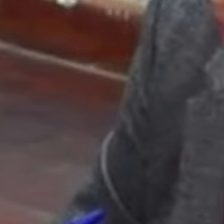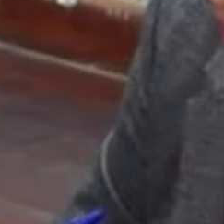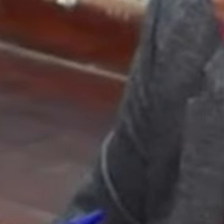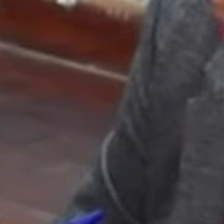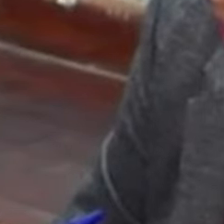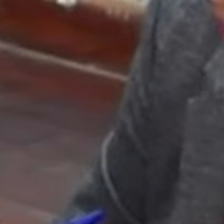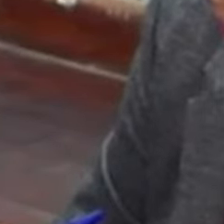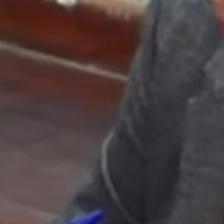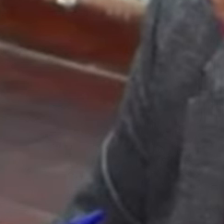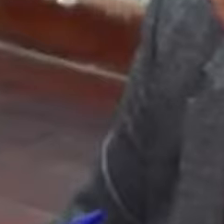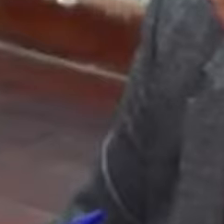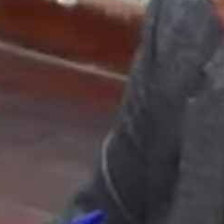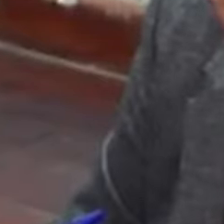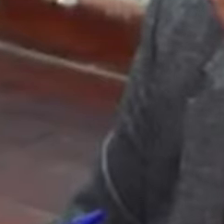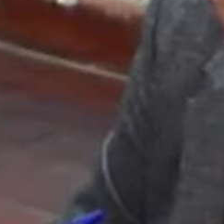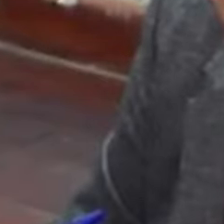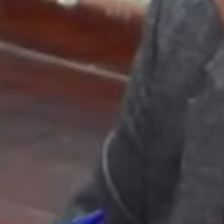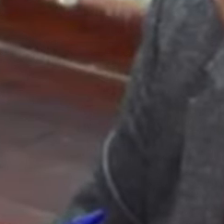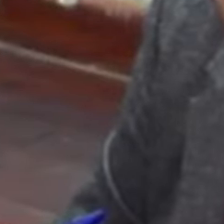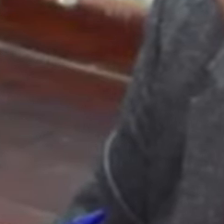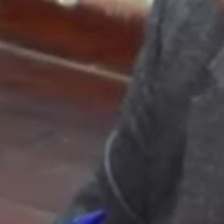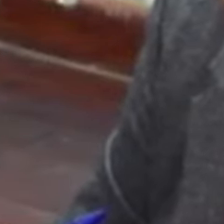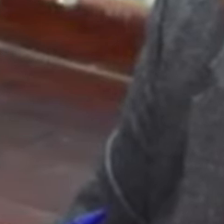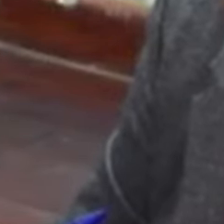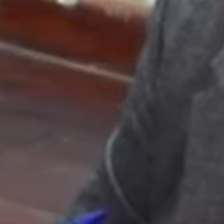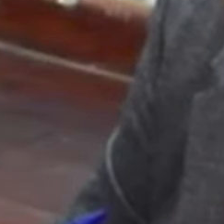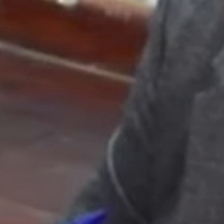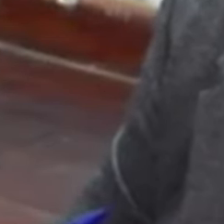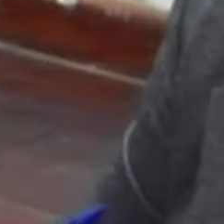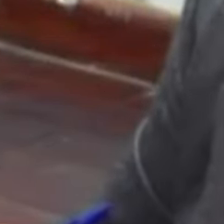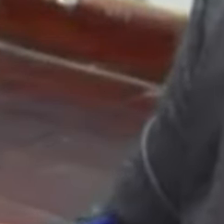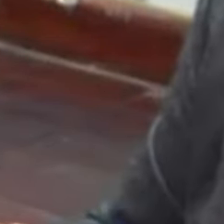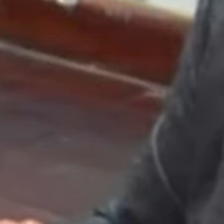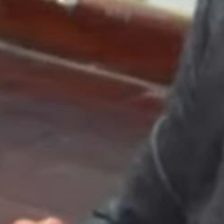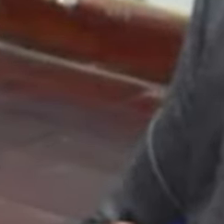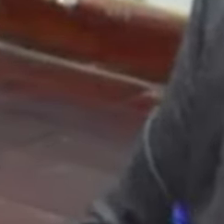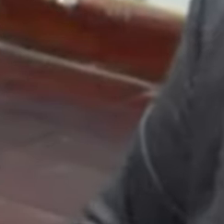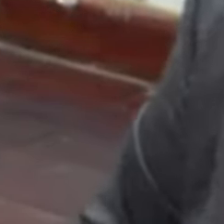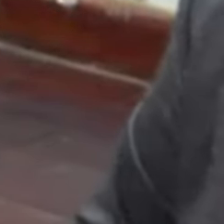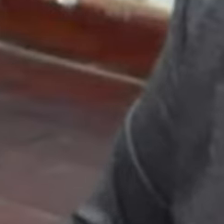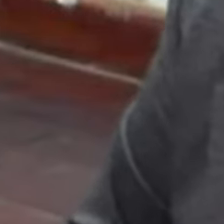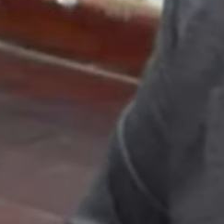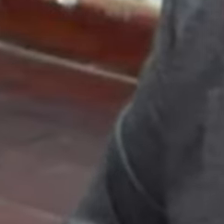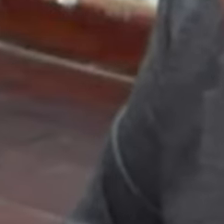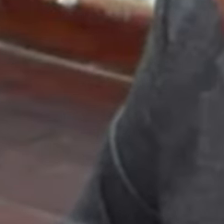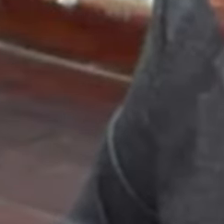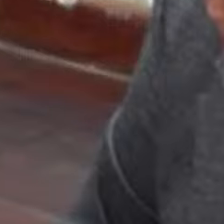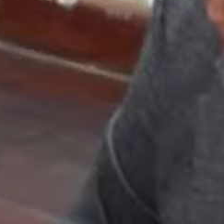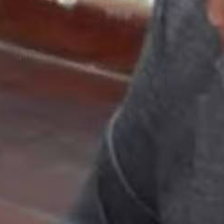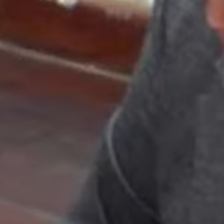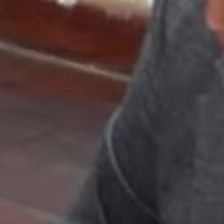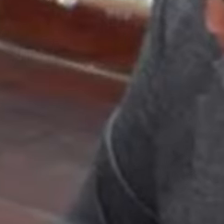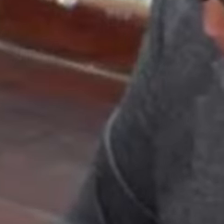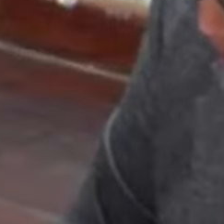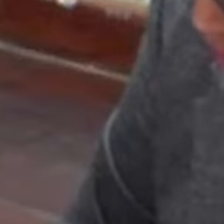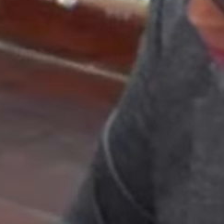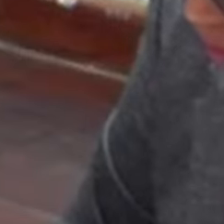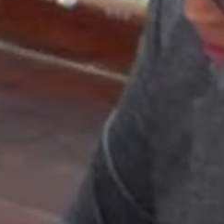settled for is what is in the bill, the 5%. As Chair indicated, under